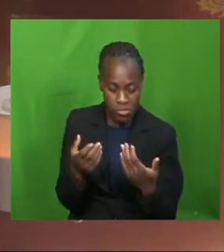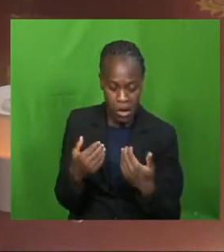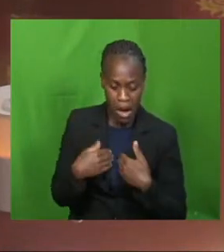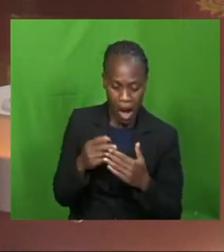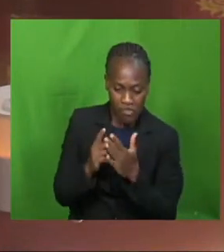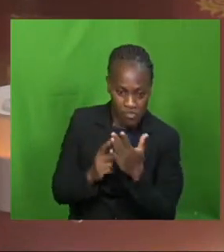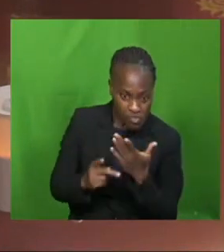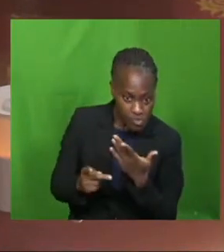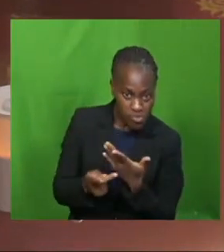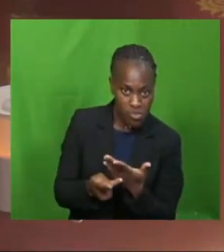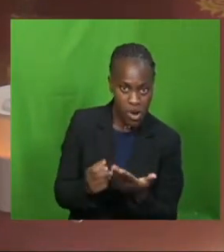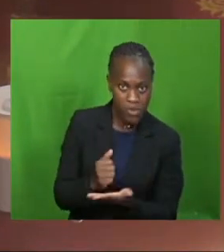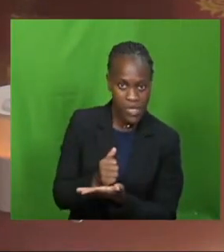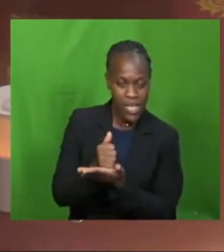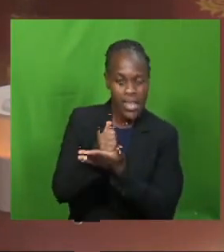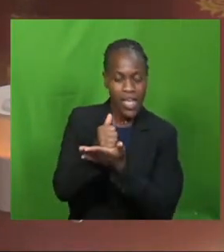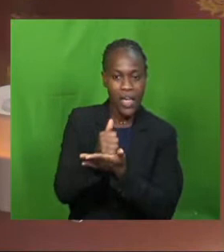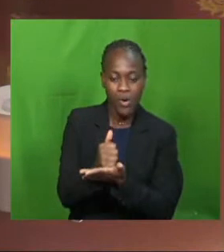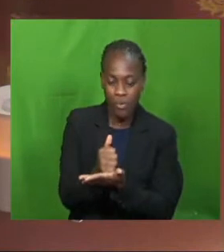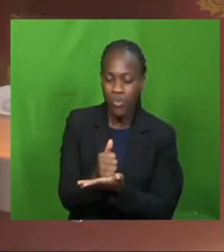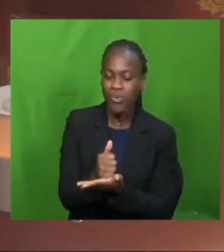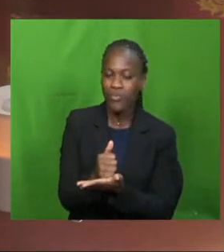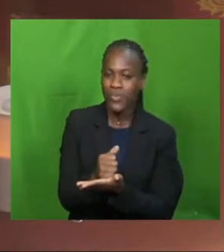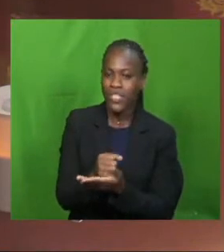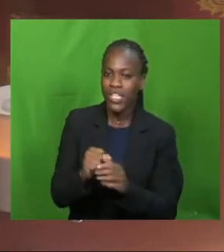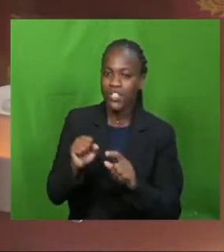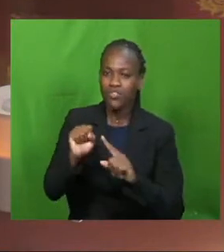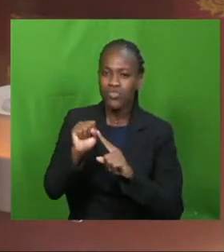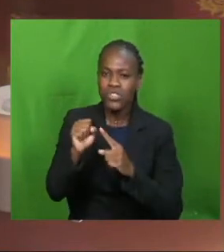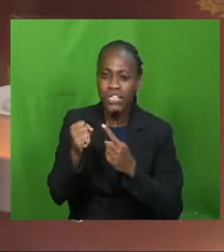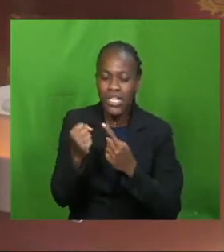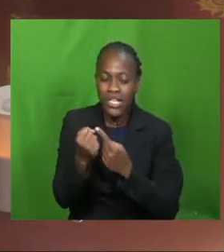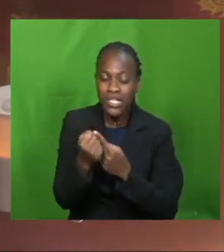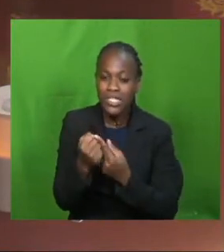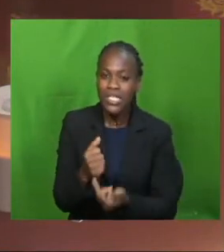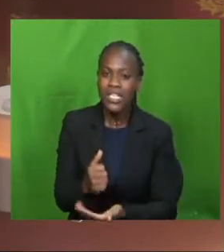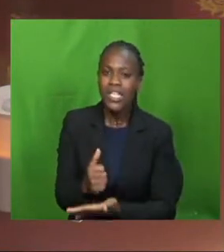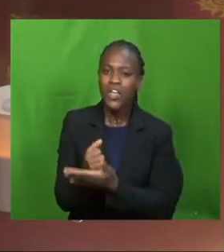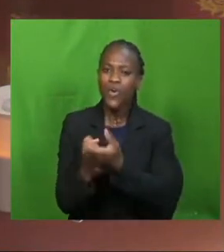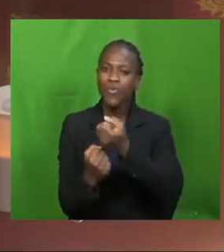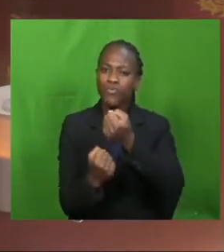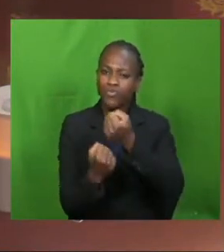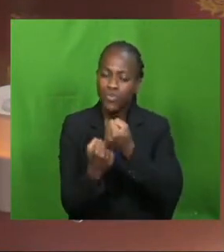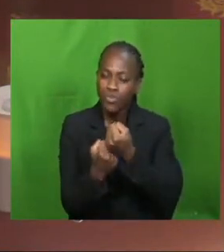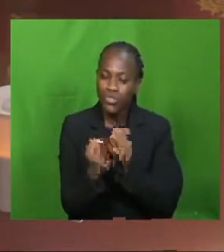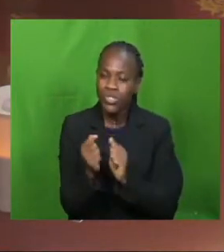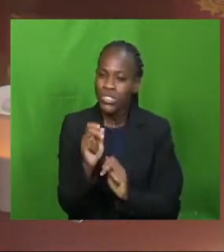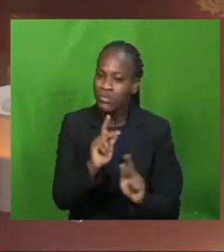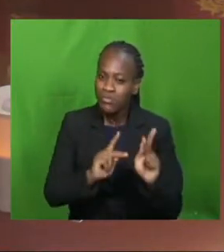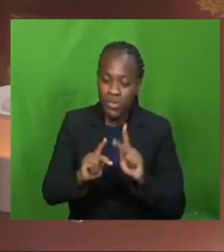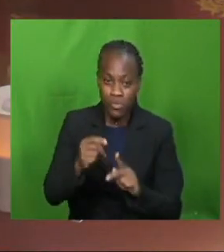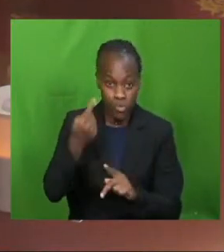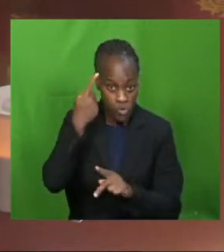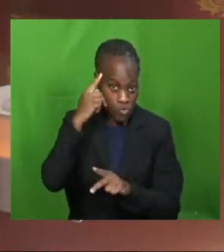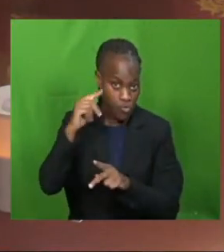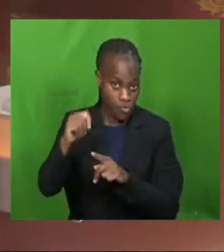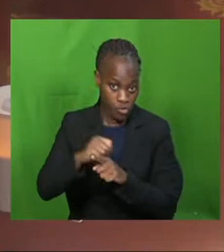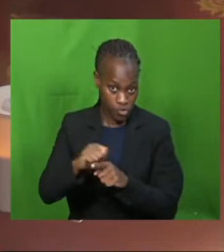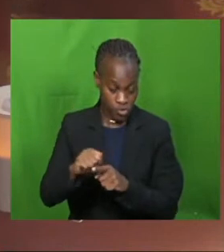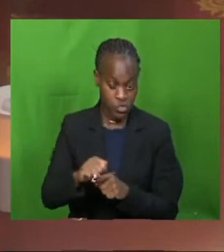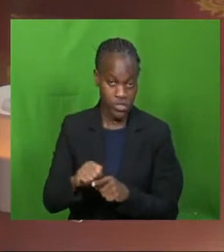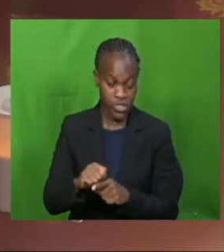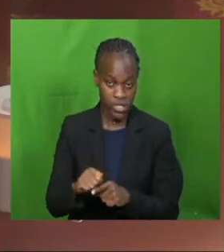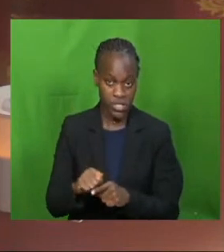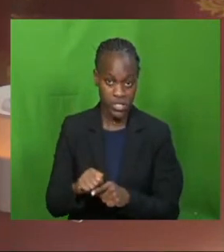those gaps, and let the broader society help to fund participants for that training. And that's exactly what we are doing in the Media